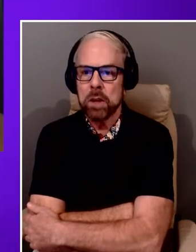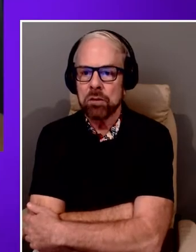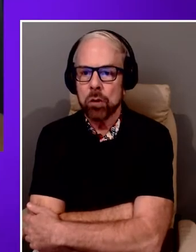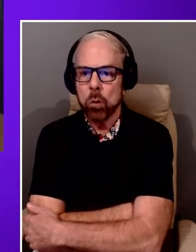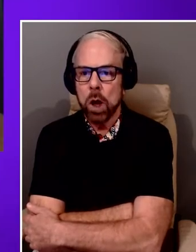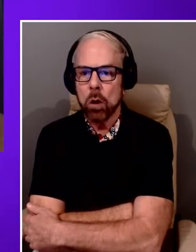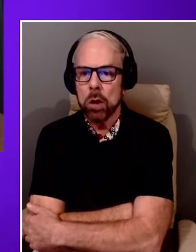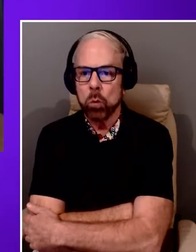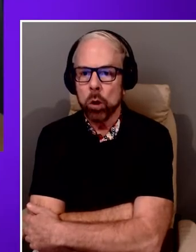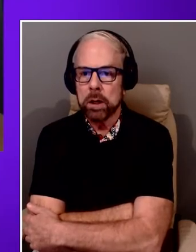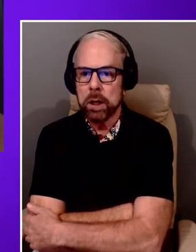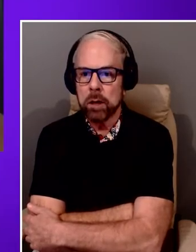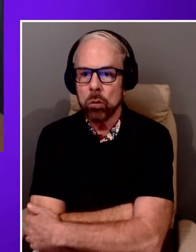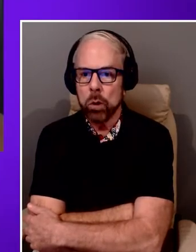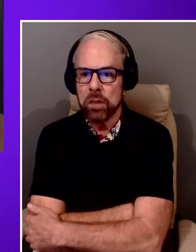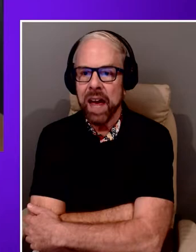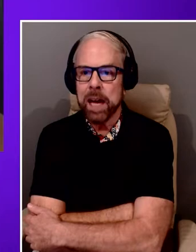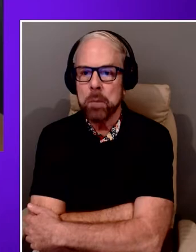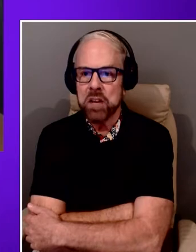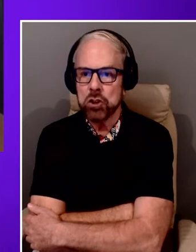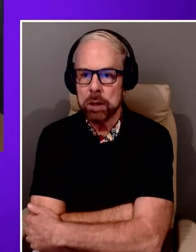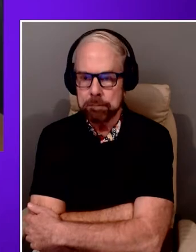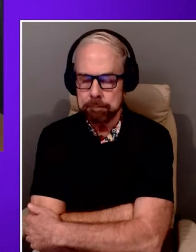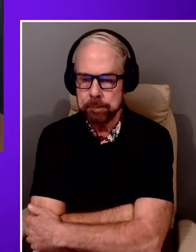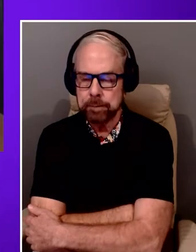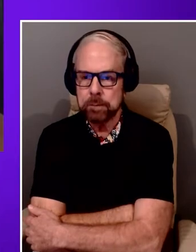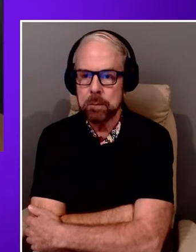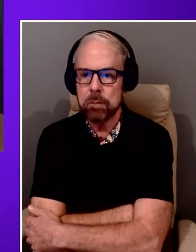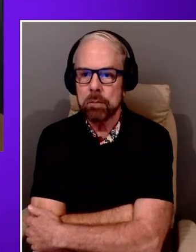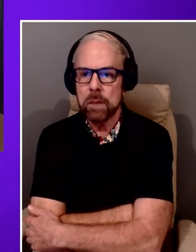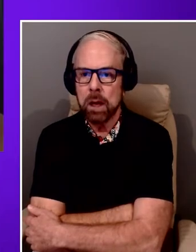been doing that for a while and working with animation,